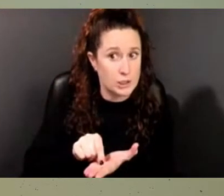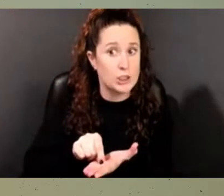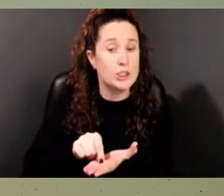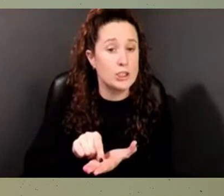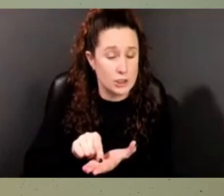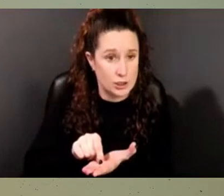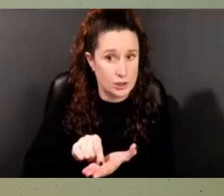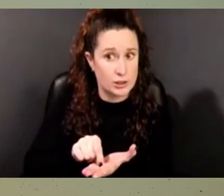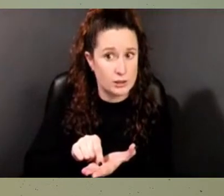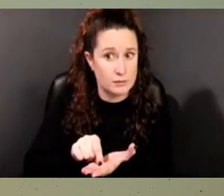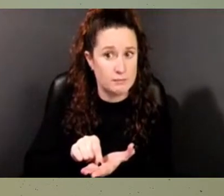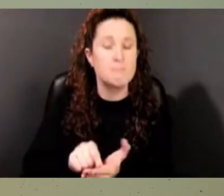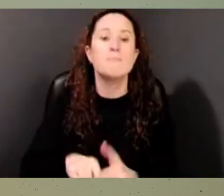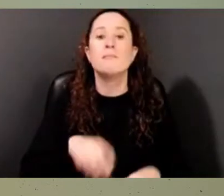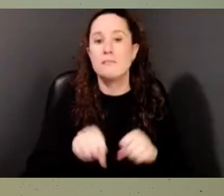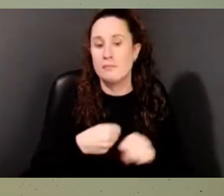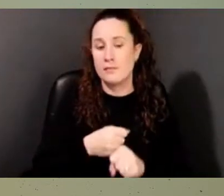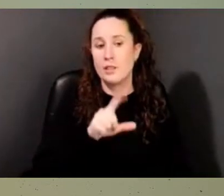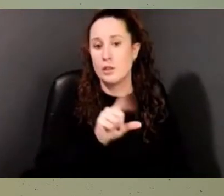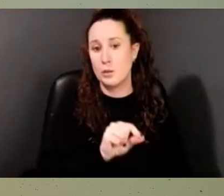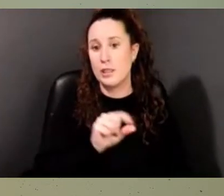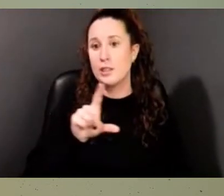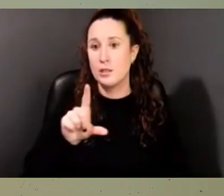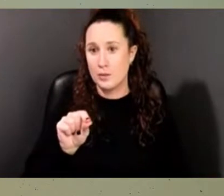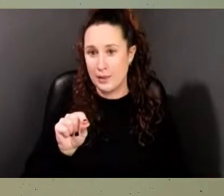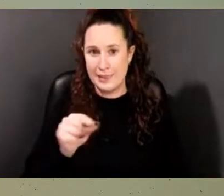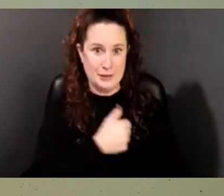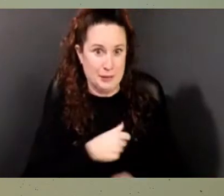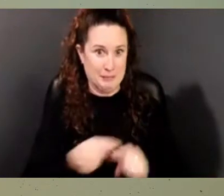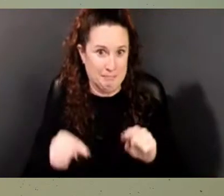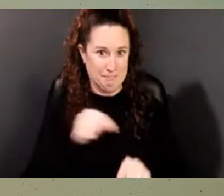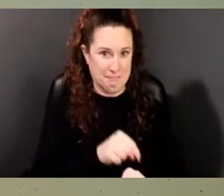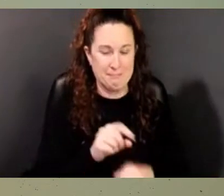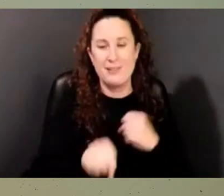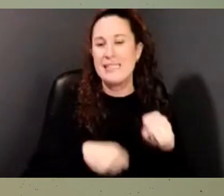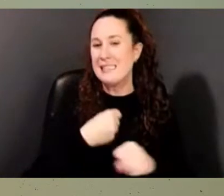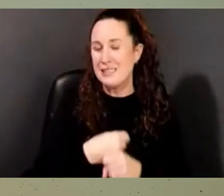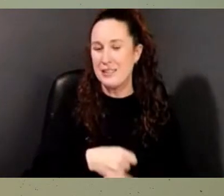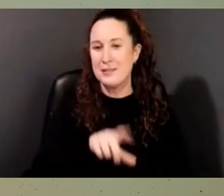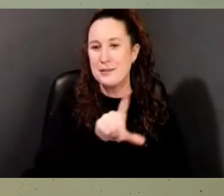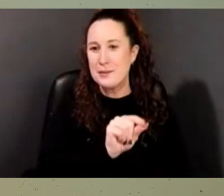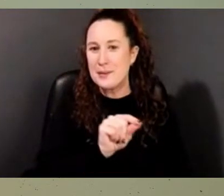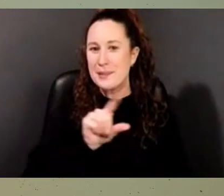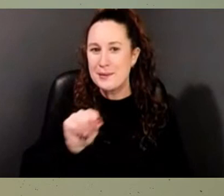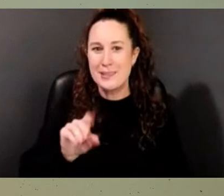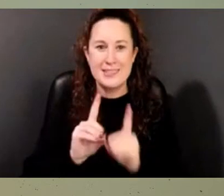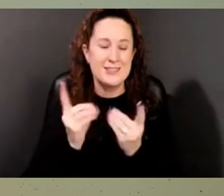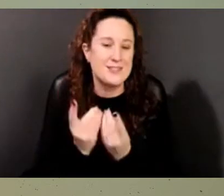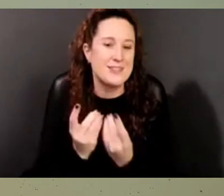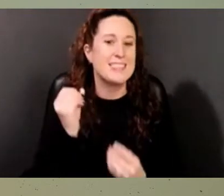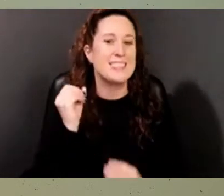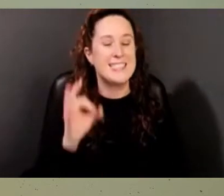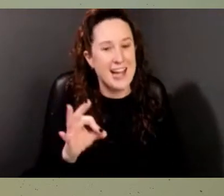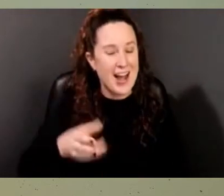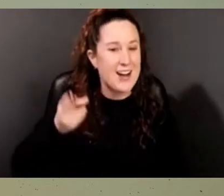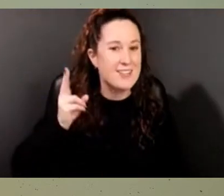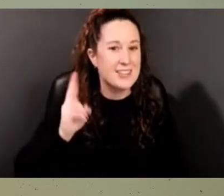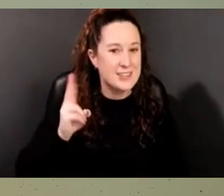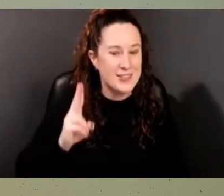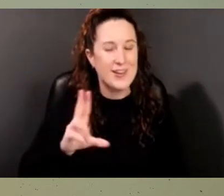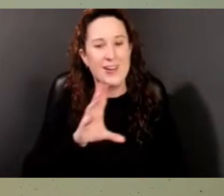In 2020, the Division of Historical and In 2020, the Division of Historical and Cultural